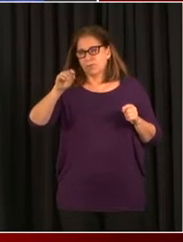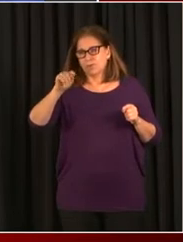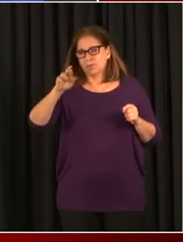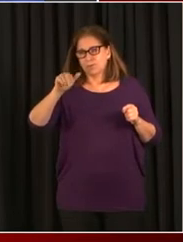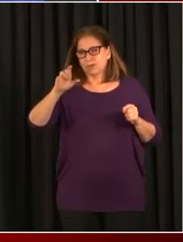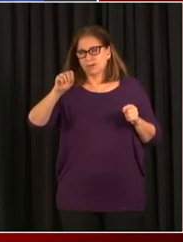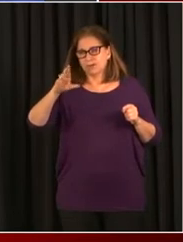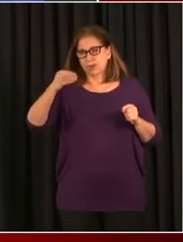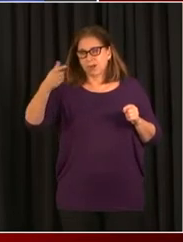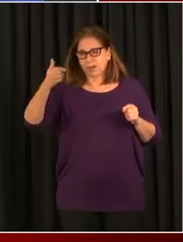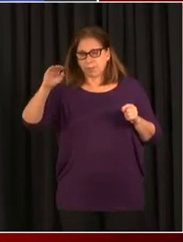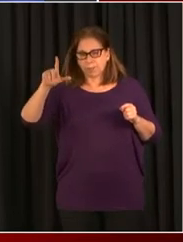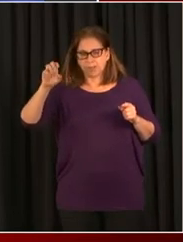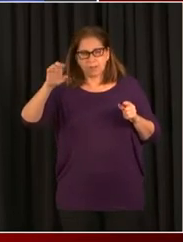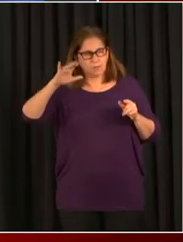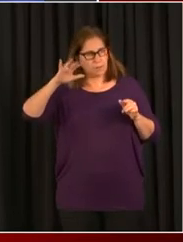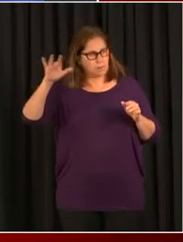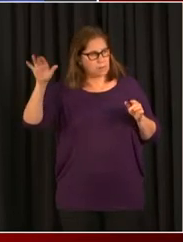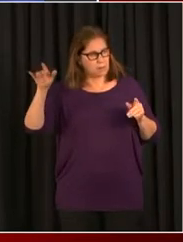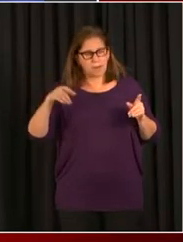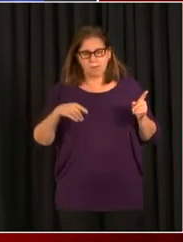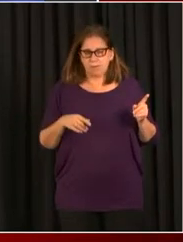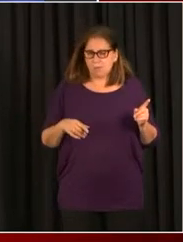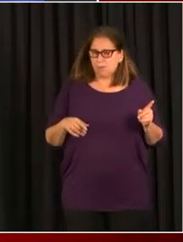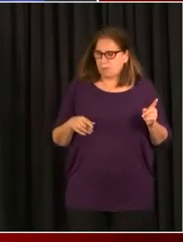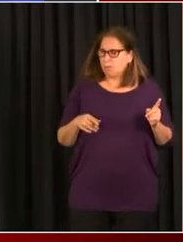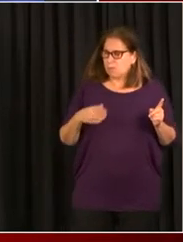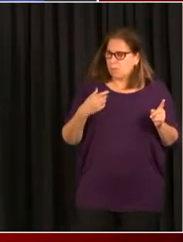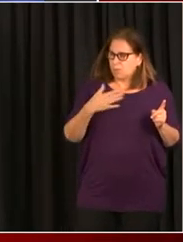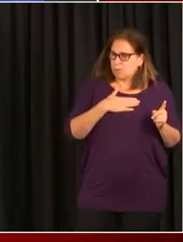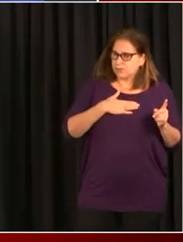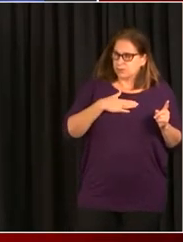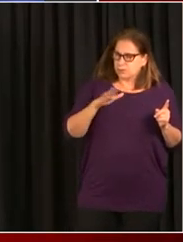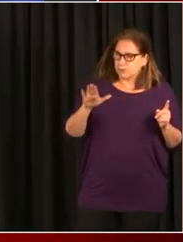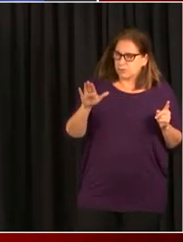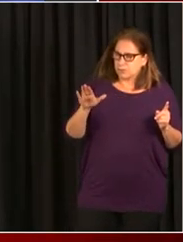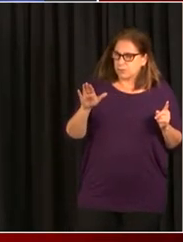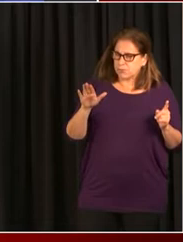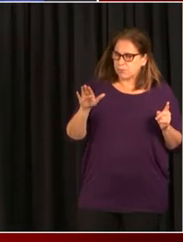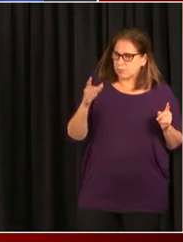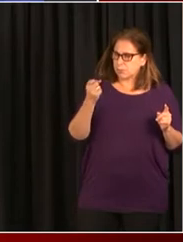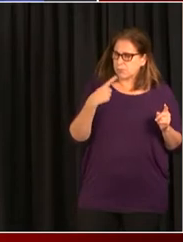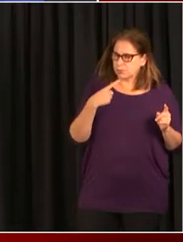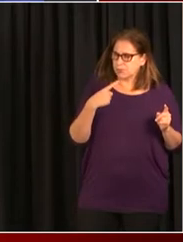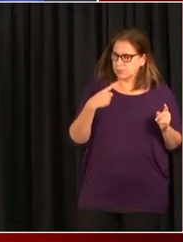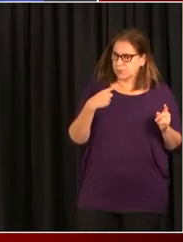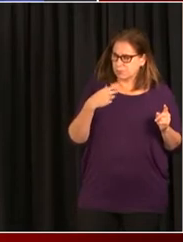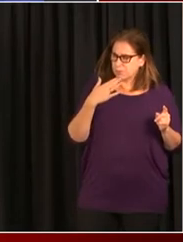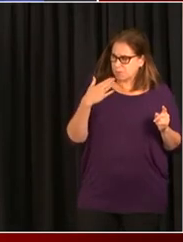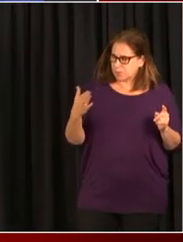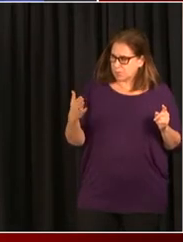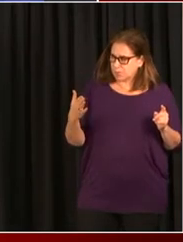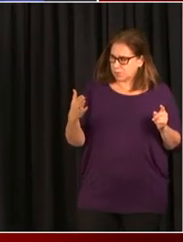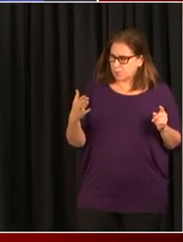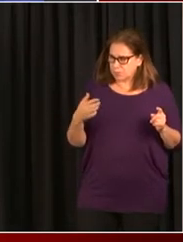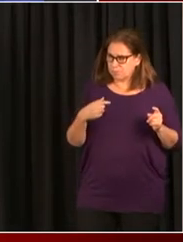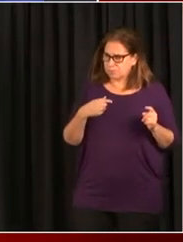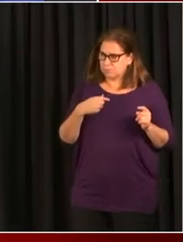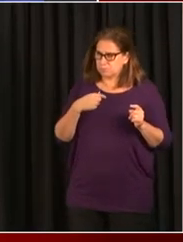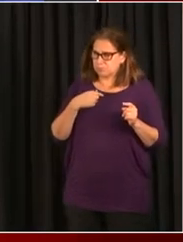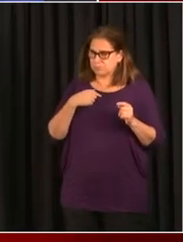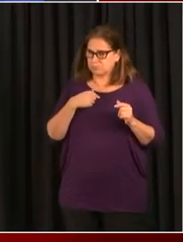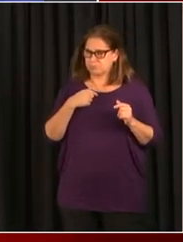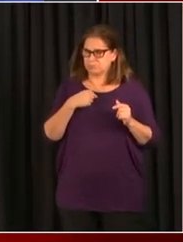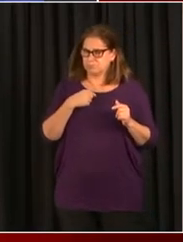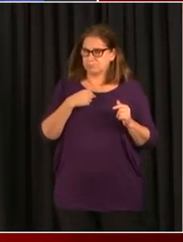question. We have shared a longstanding approach, or had a longstanding approach in the District of